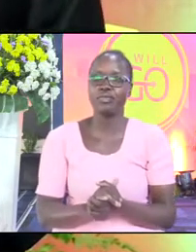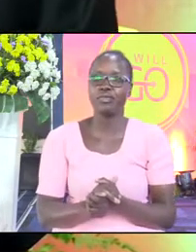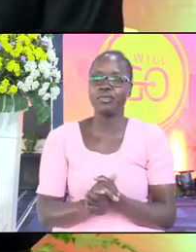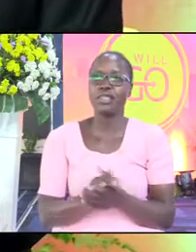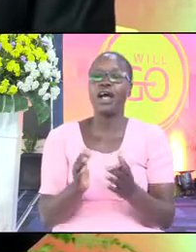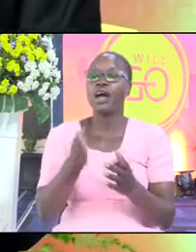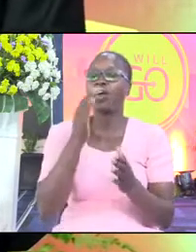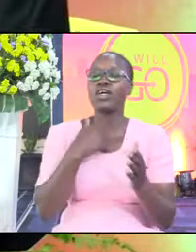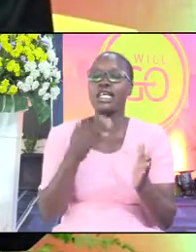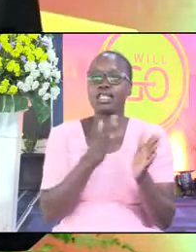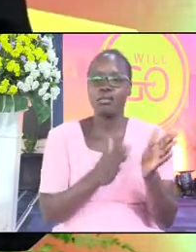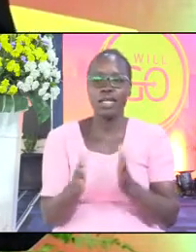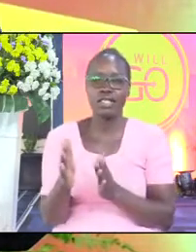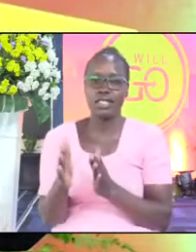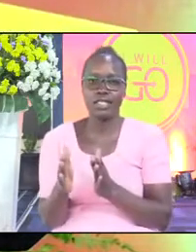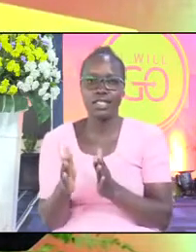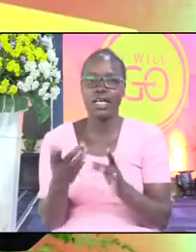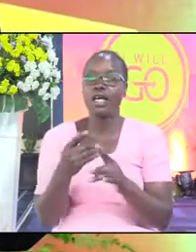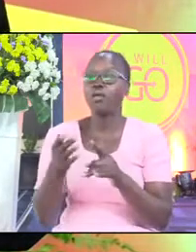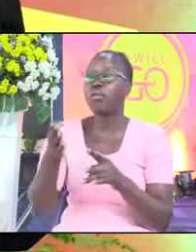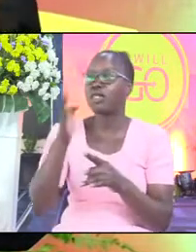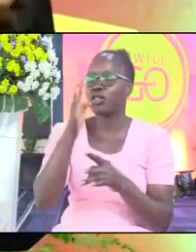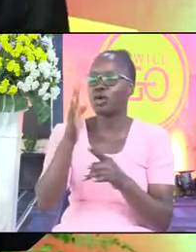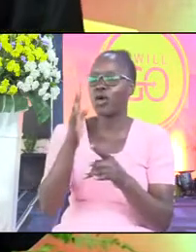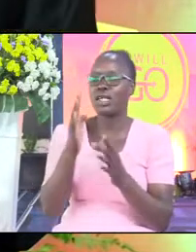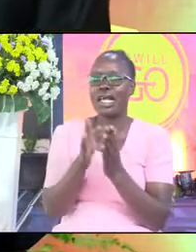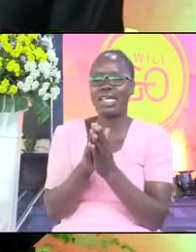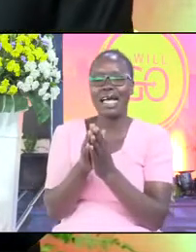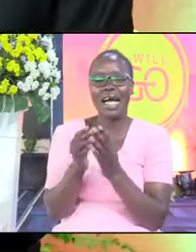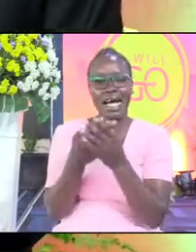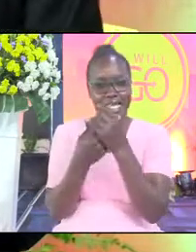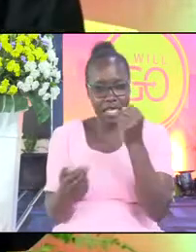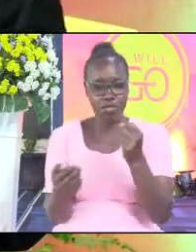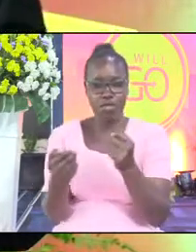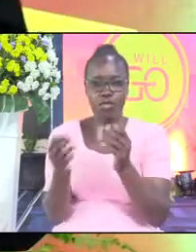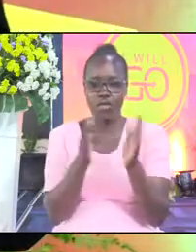a plan, but God had a counter plan.